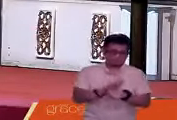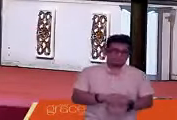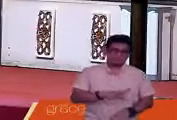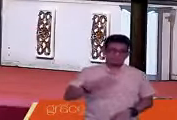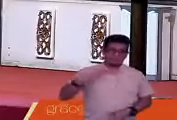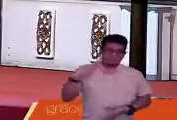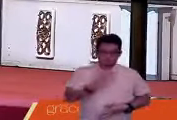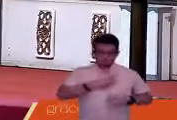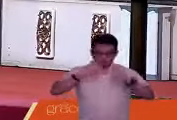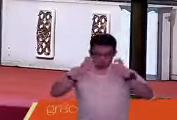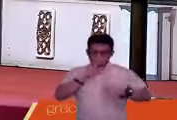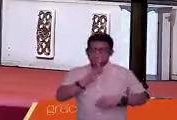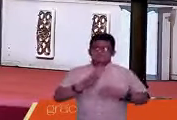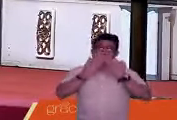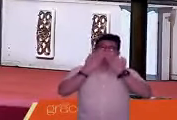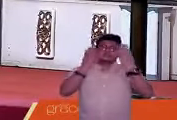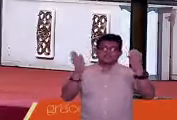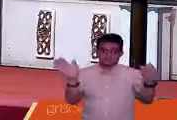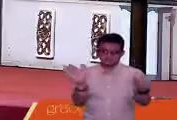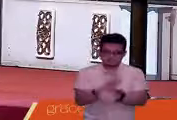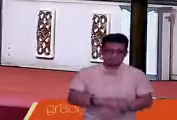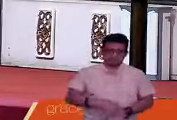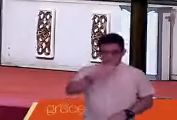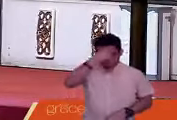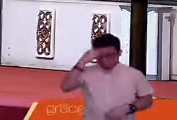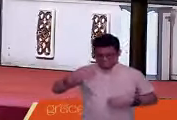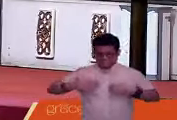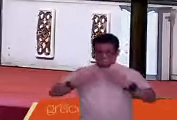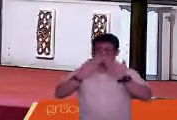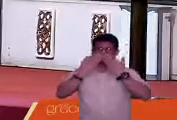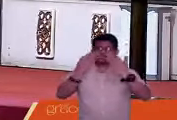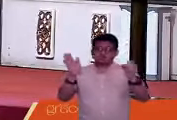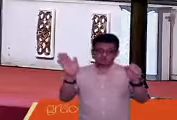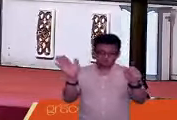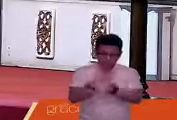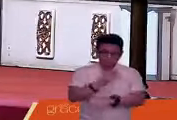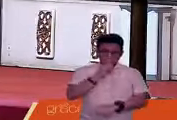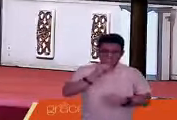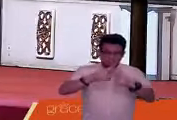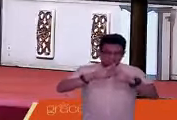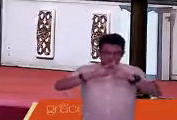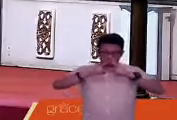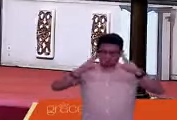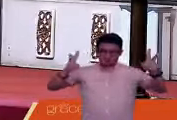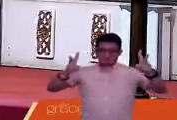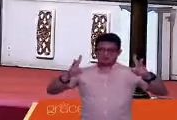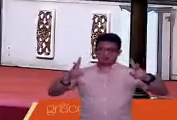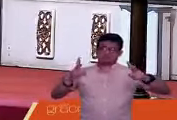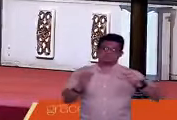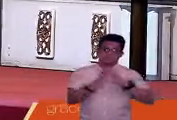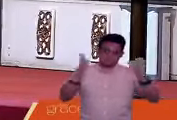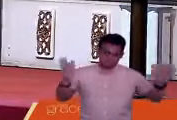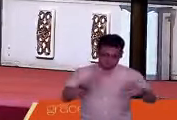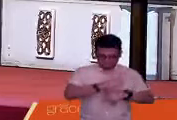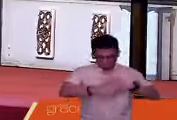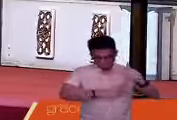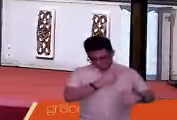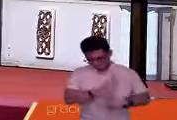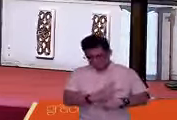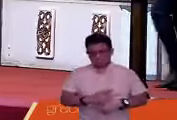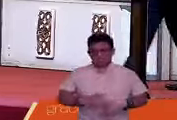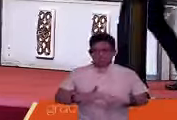time. Gratitude is the most exquisite form of courtesy. We are happy